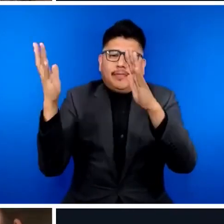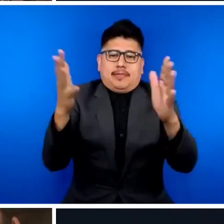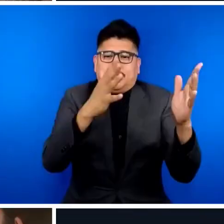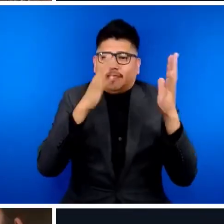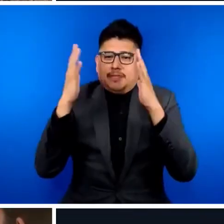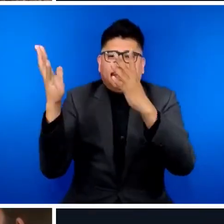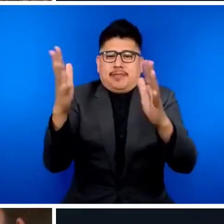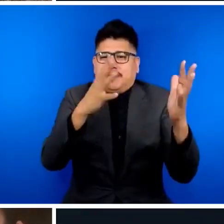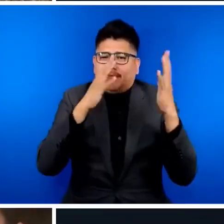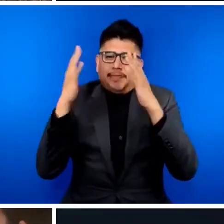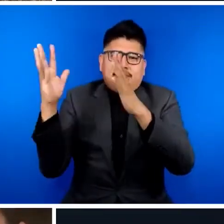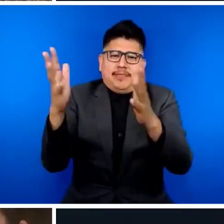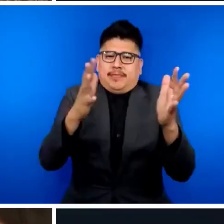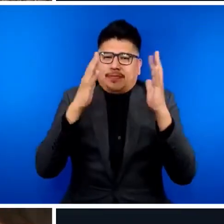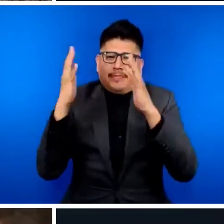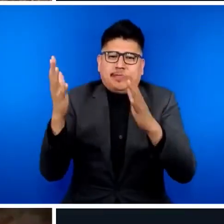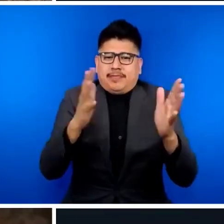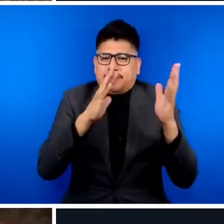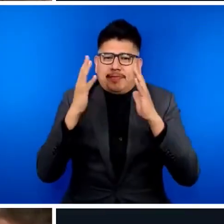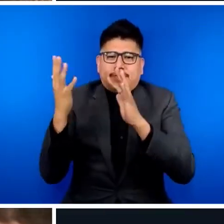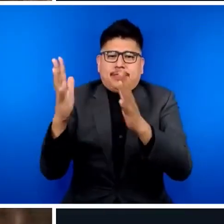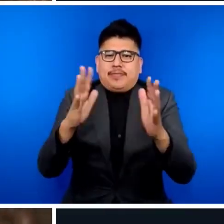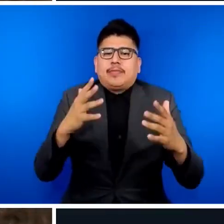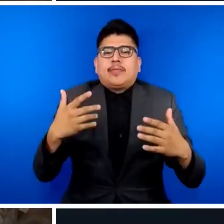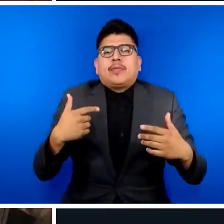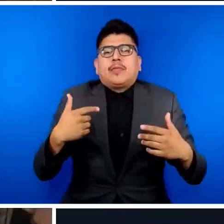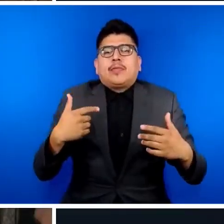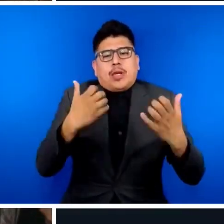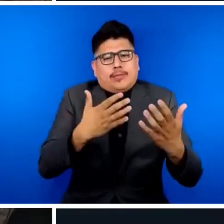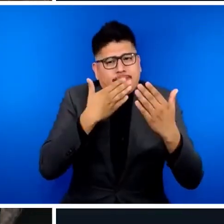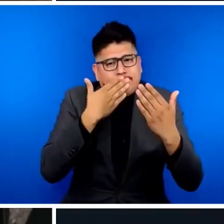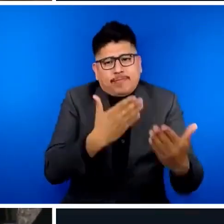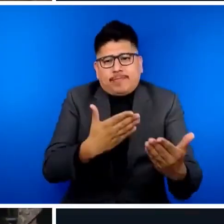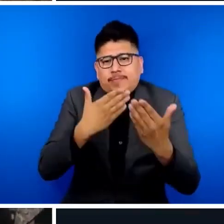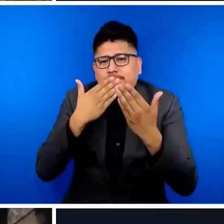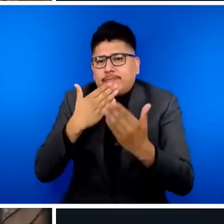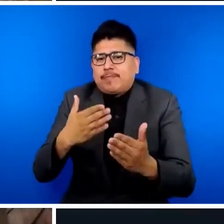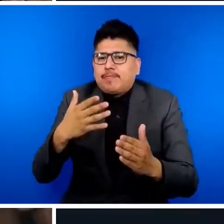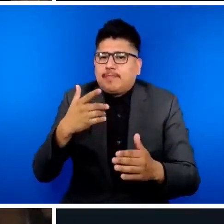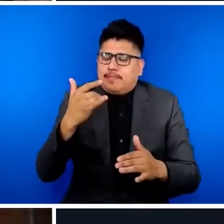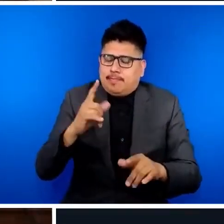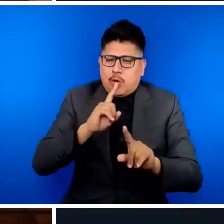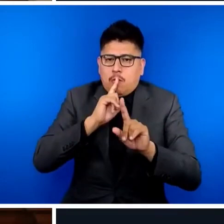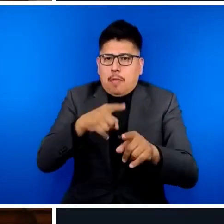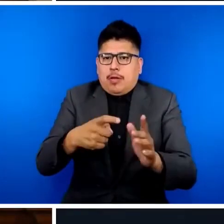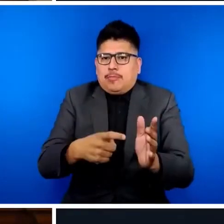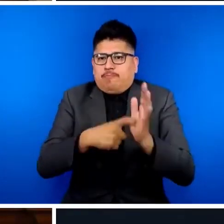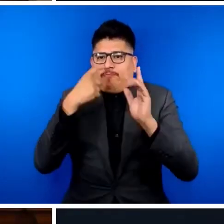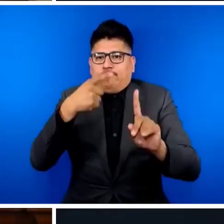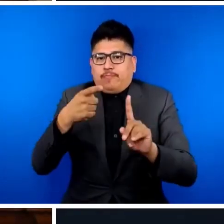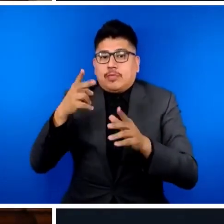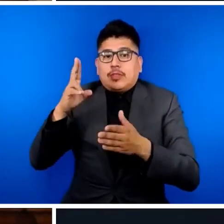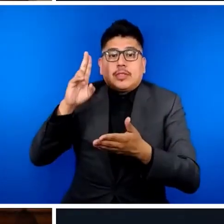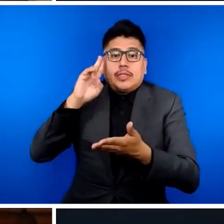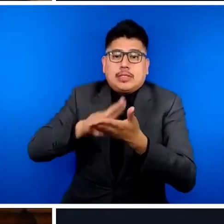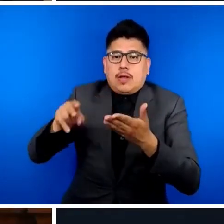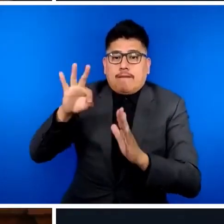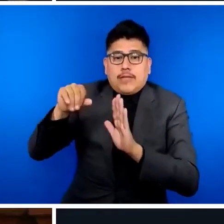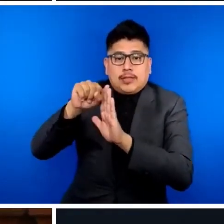And I also want to thank the man they report to, Secretary of State Marco Rubio. Thank you,